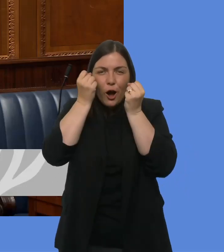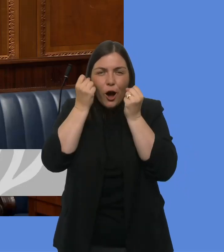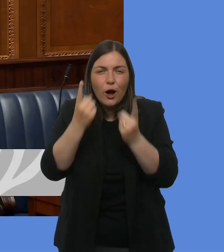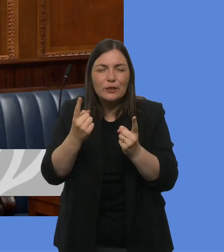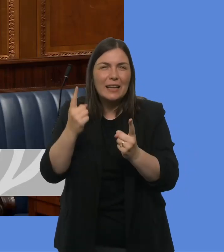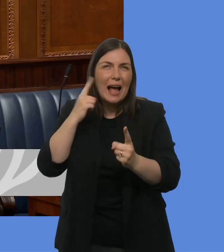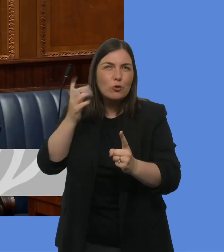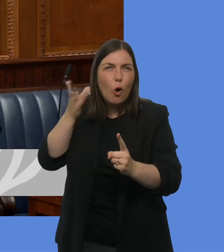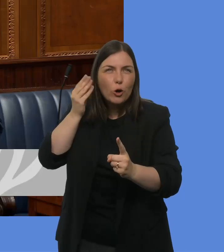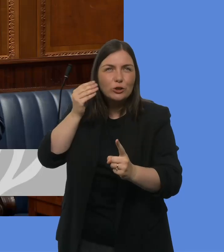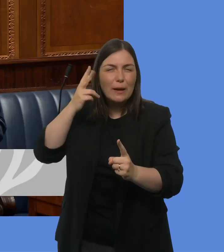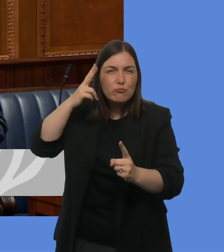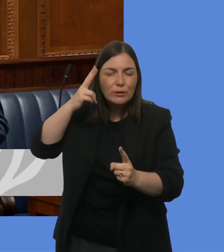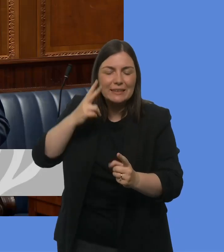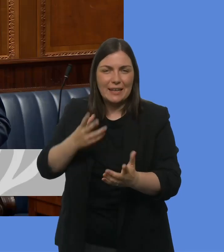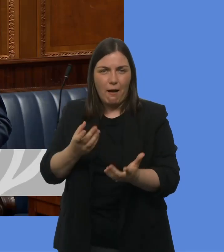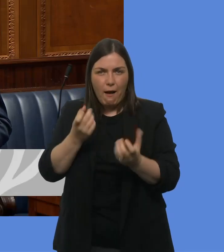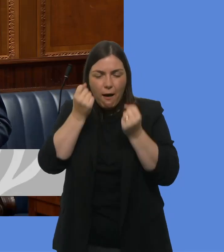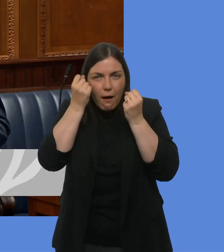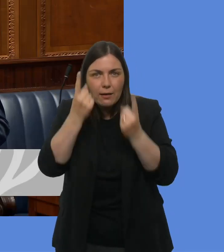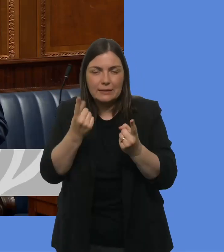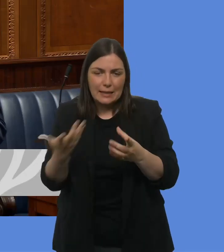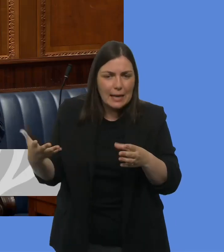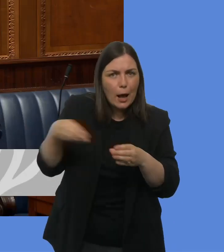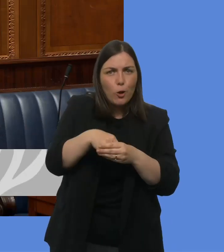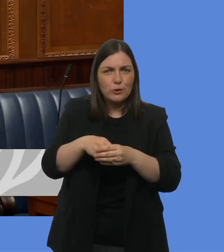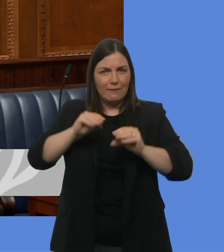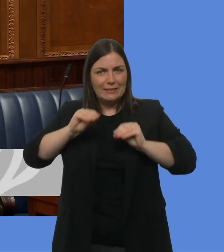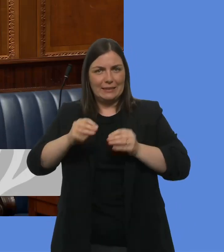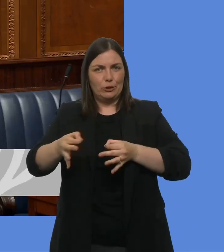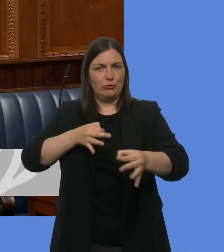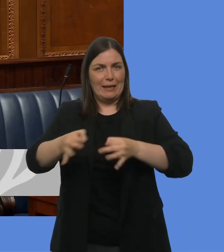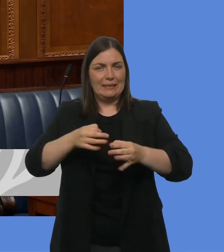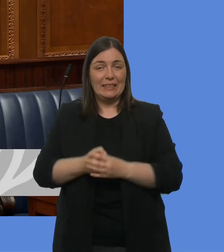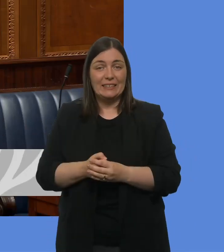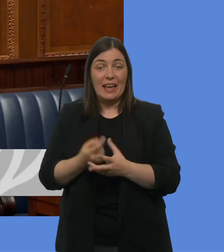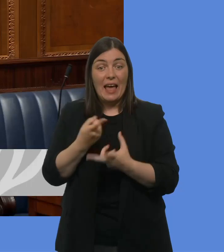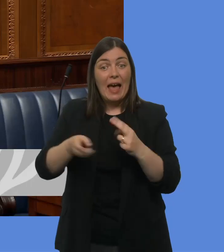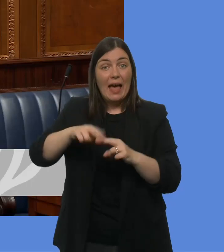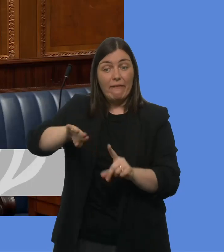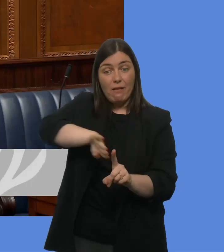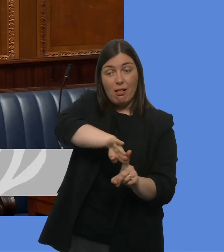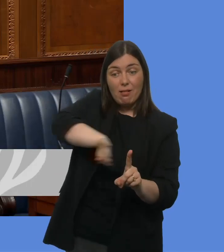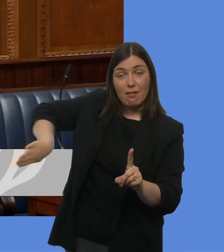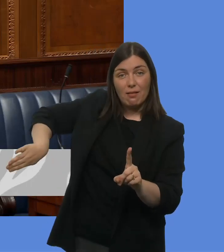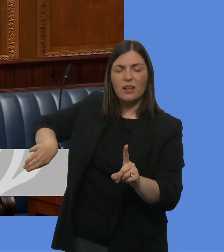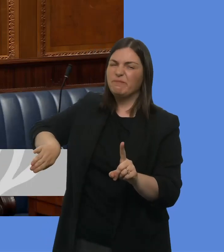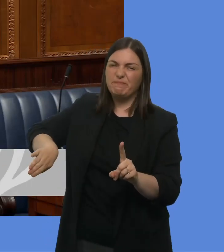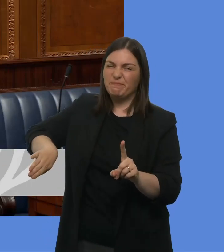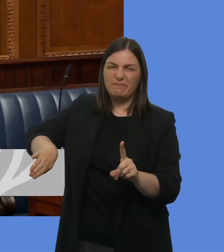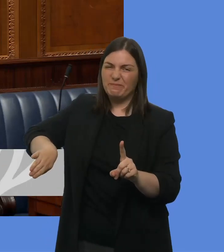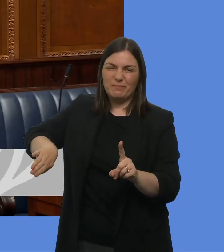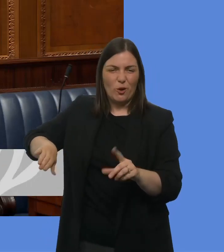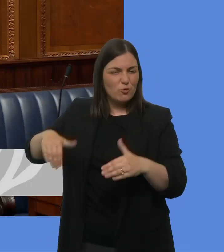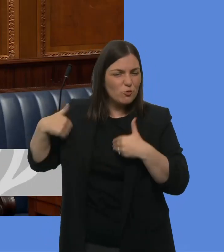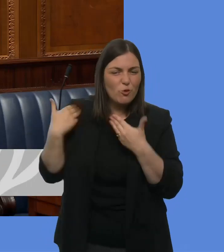strategies. Without them, we are not just denying children in education, we're denying them the opportunity to